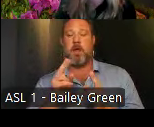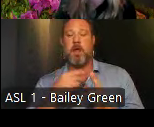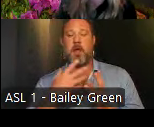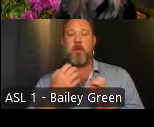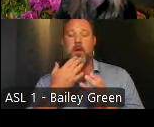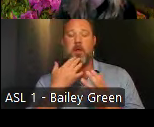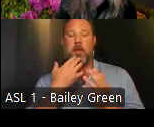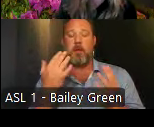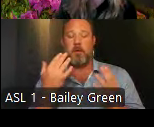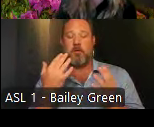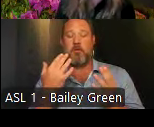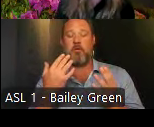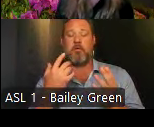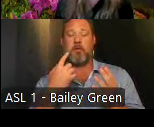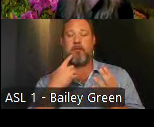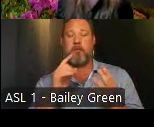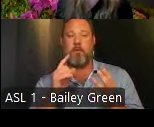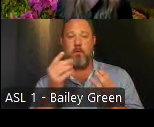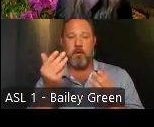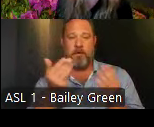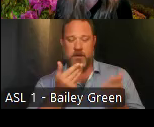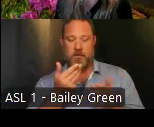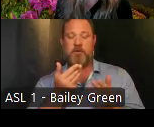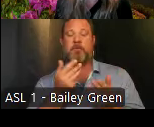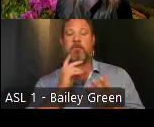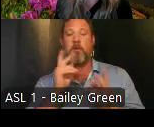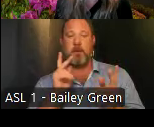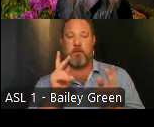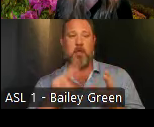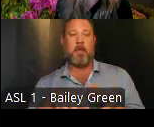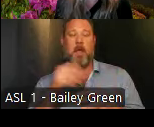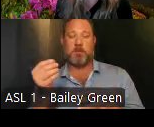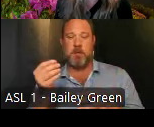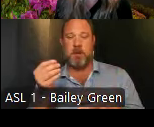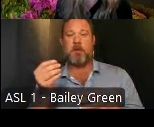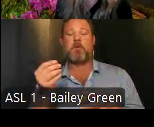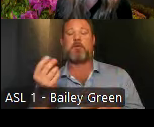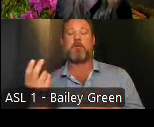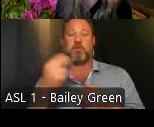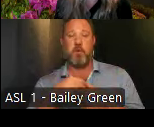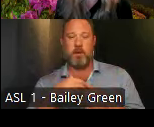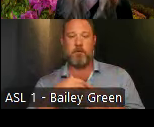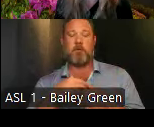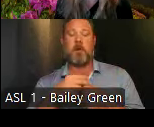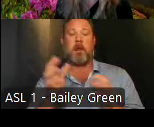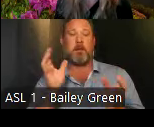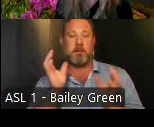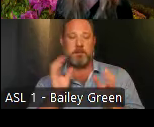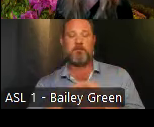thank you for extending the invitation for people on the outside to join and listen